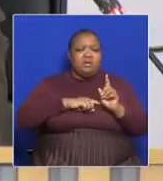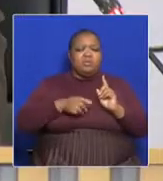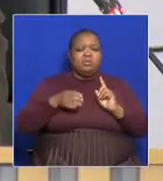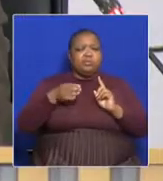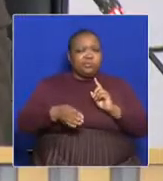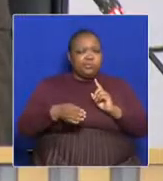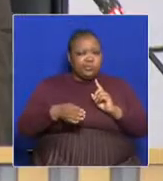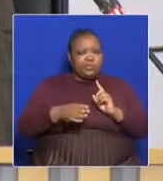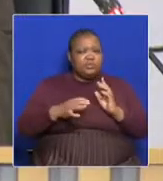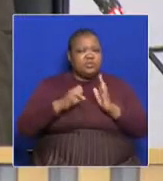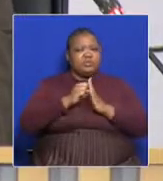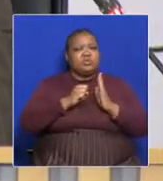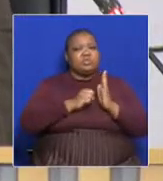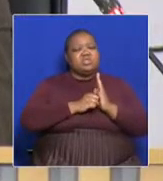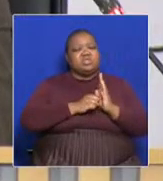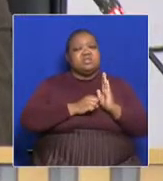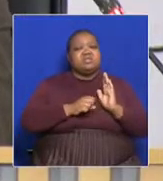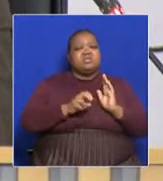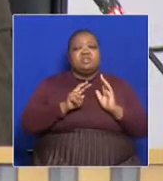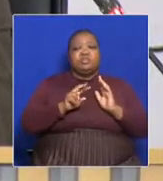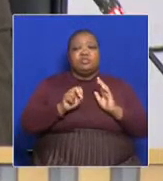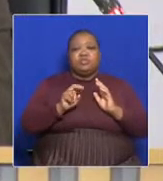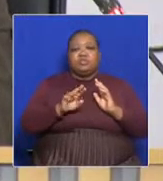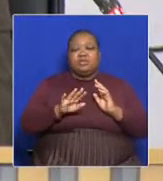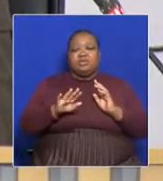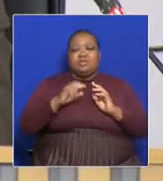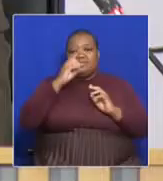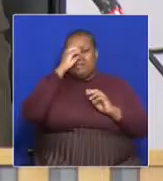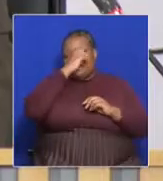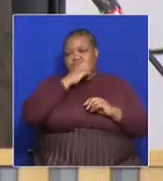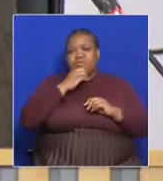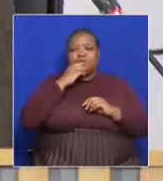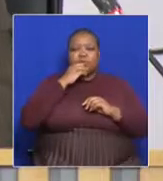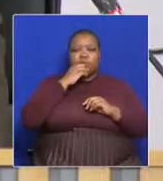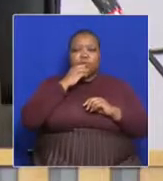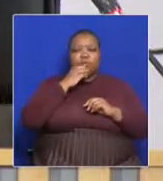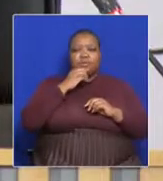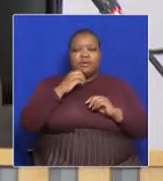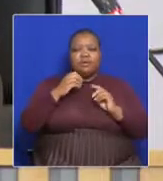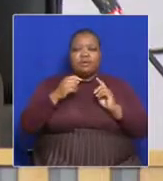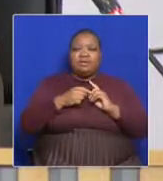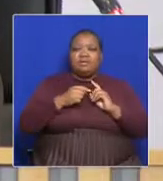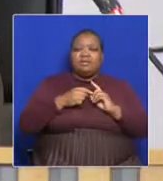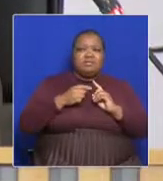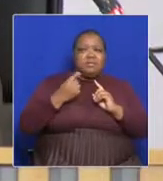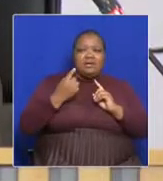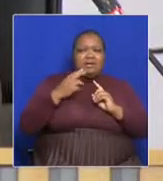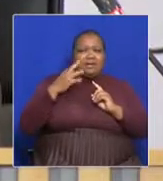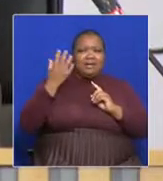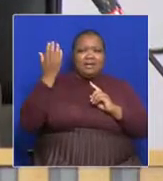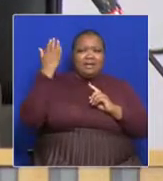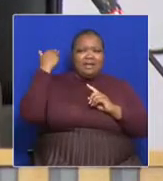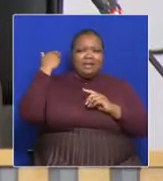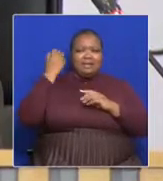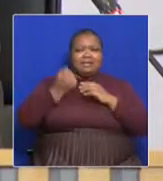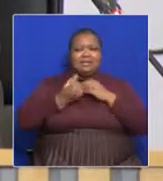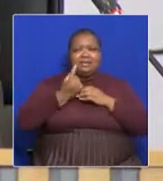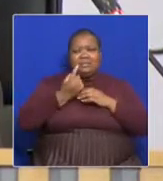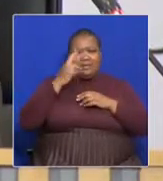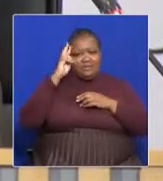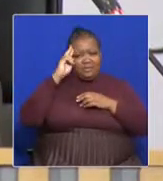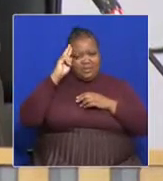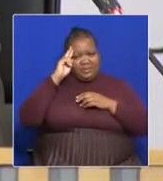in 2025 in October. Obviously his memory is not that, fresh as to